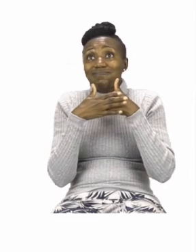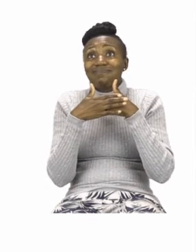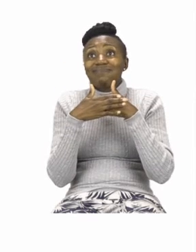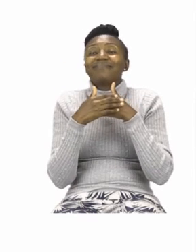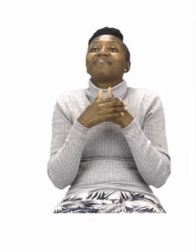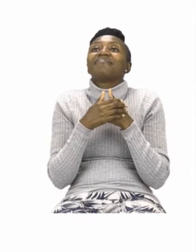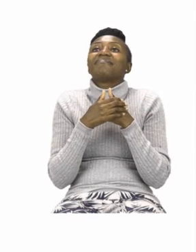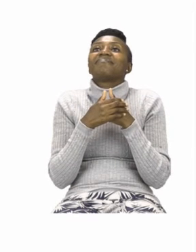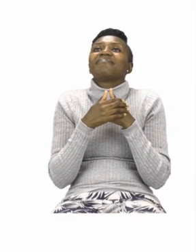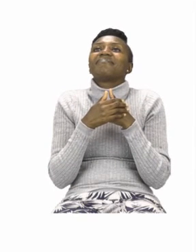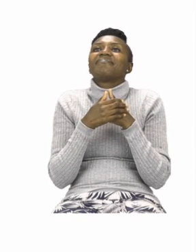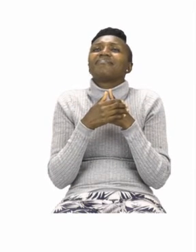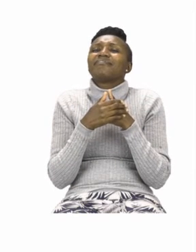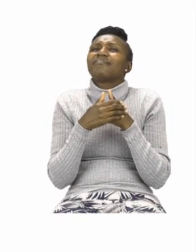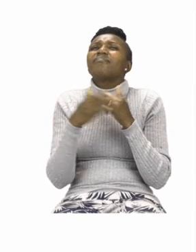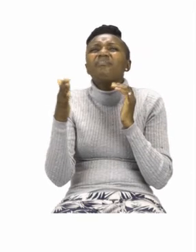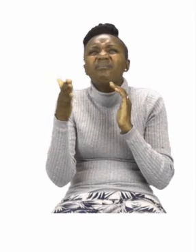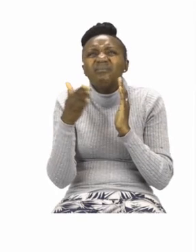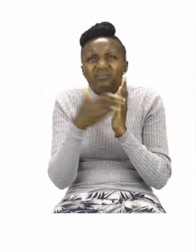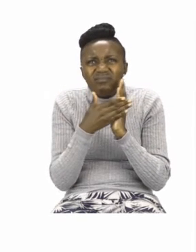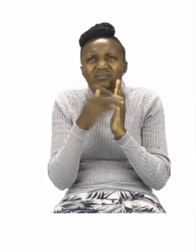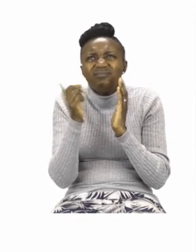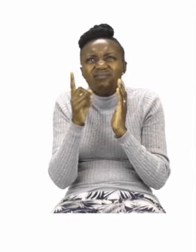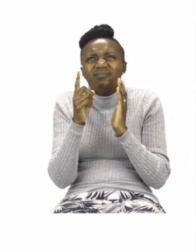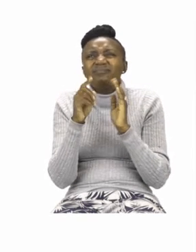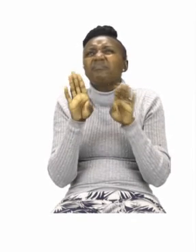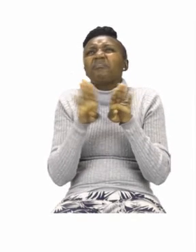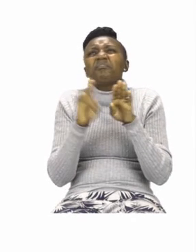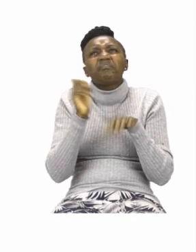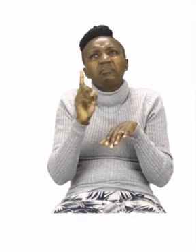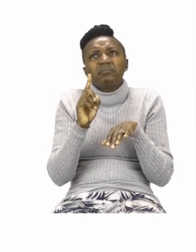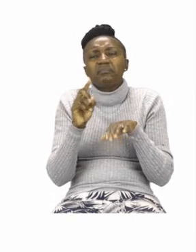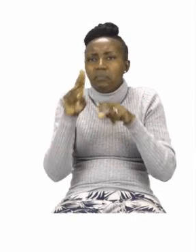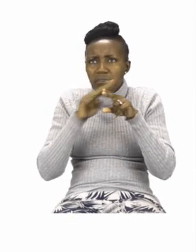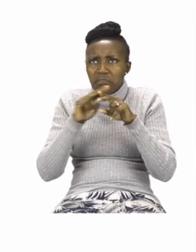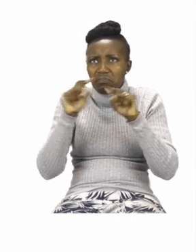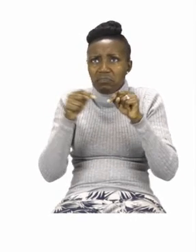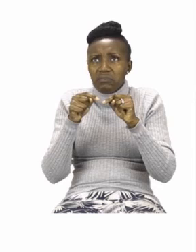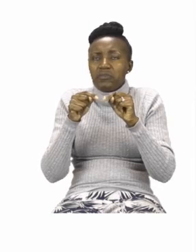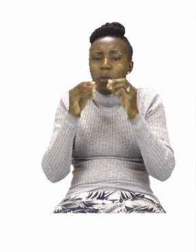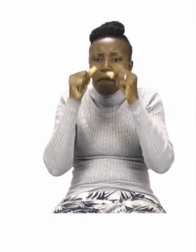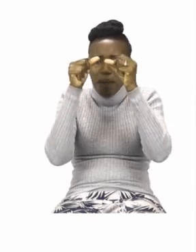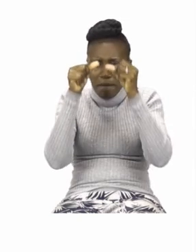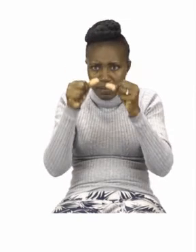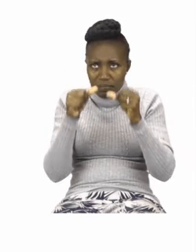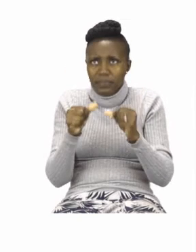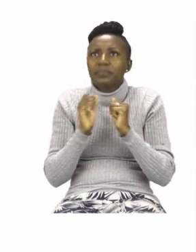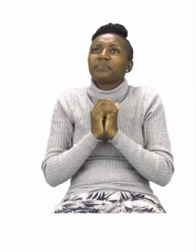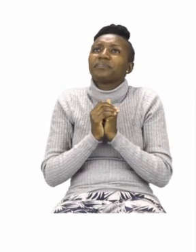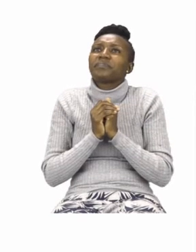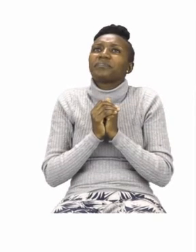Yay! Now a collage, boys and girls, is when we use materials to make a picture instead